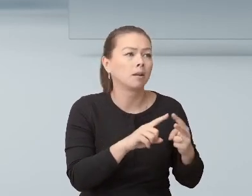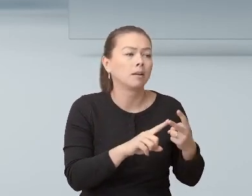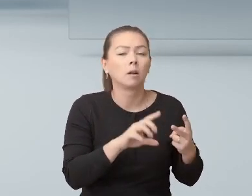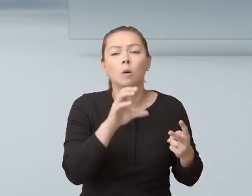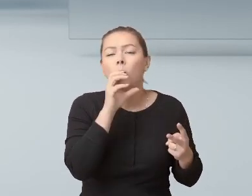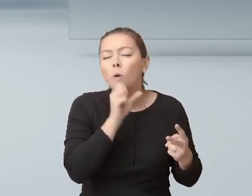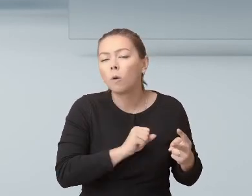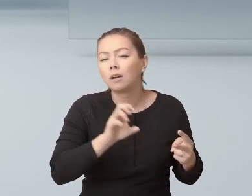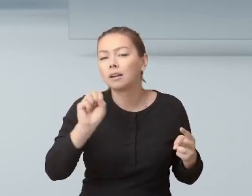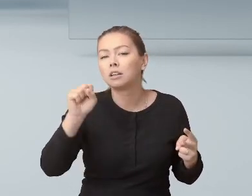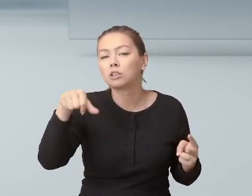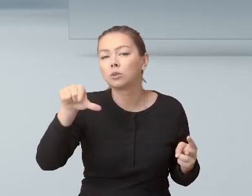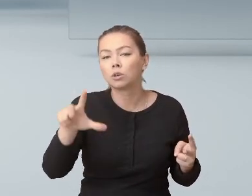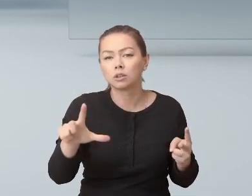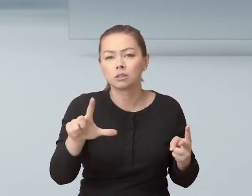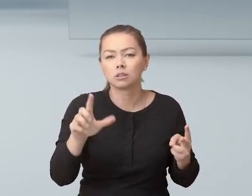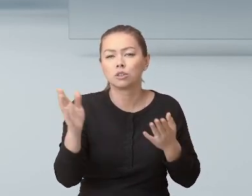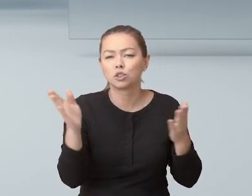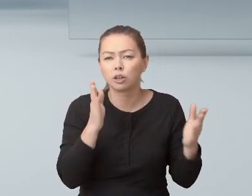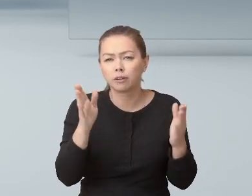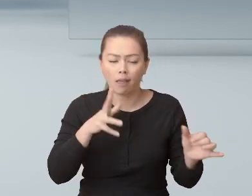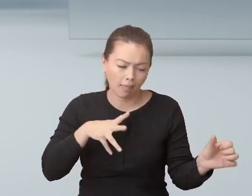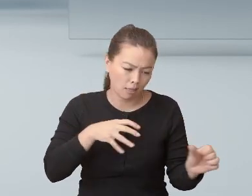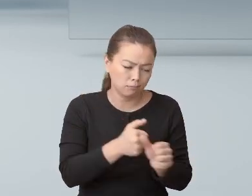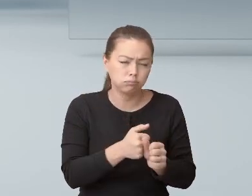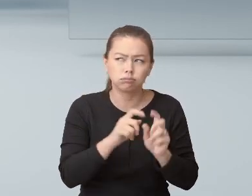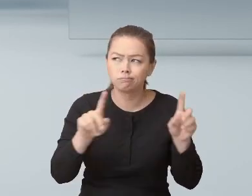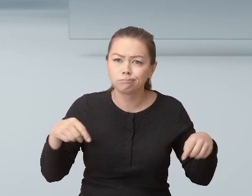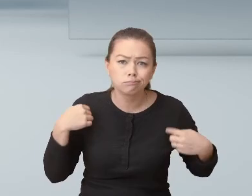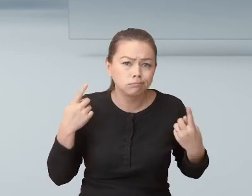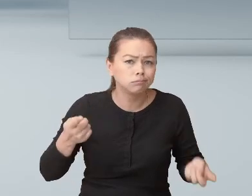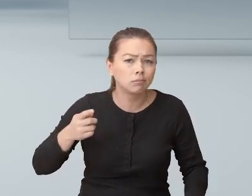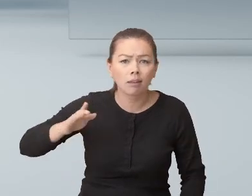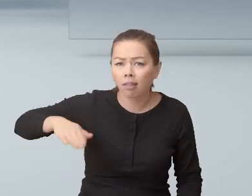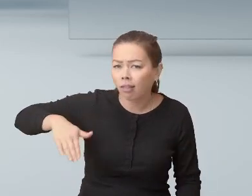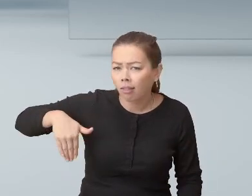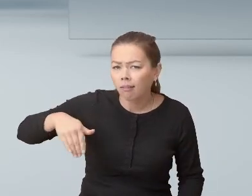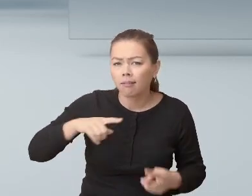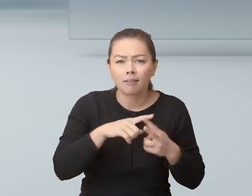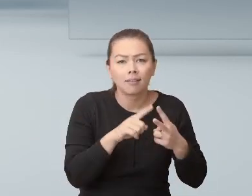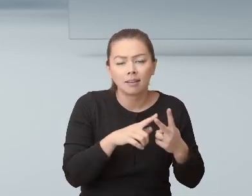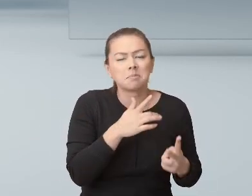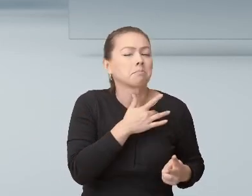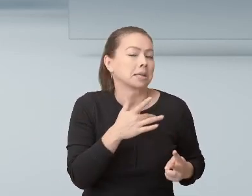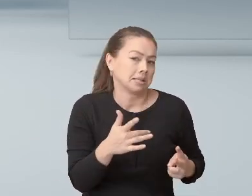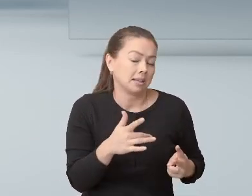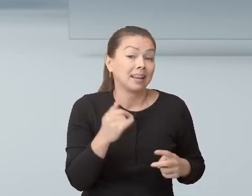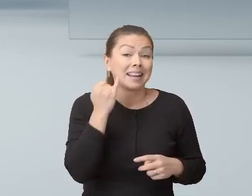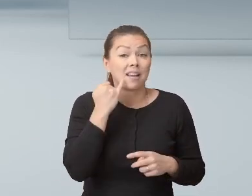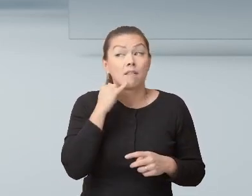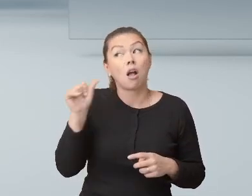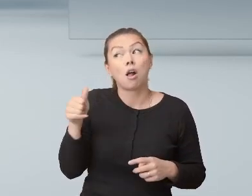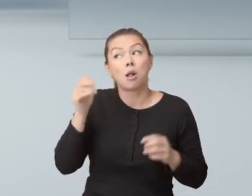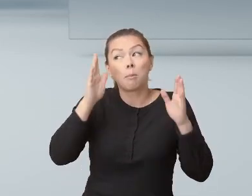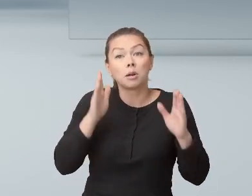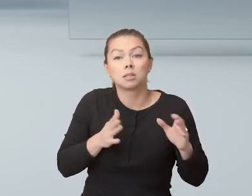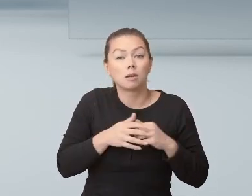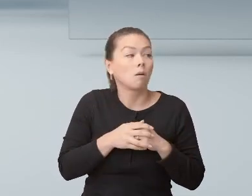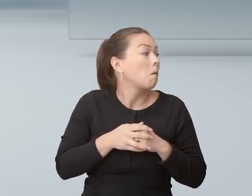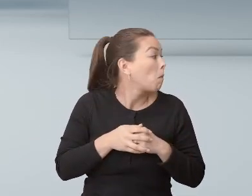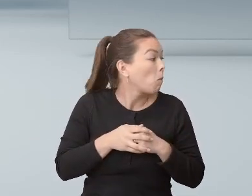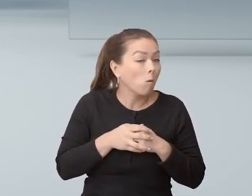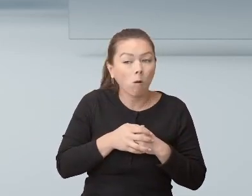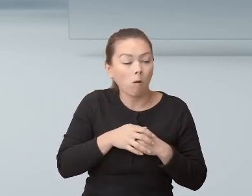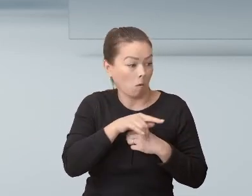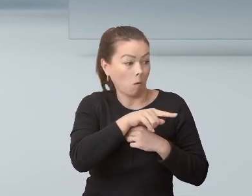time. And once somebody gets into a system like that and they notice that, they're able to do things like zip up the